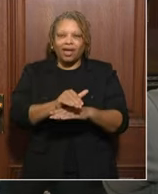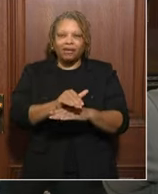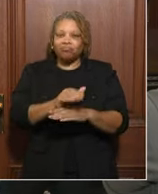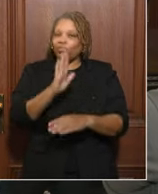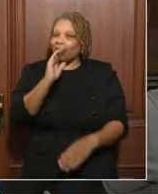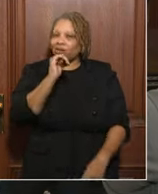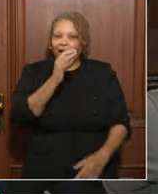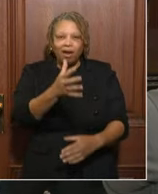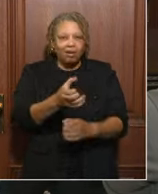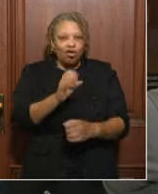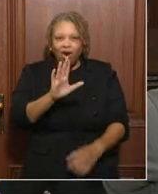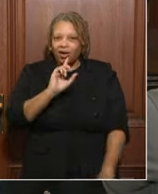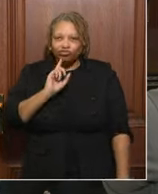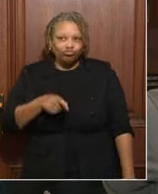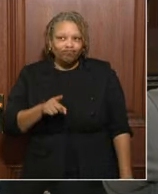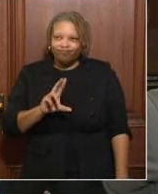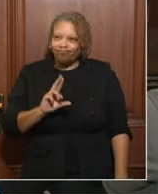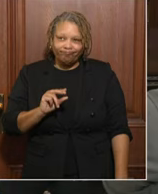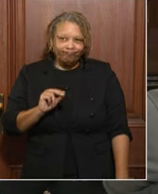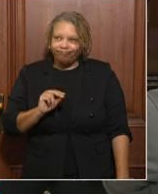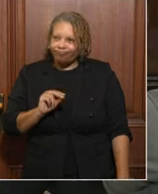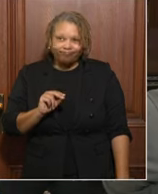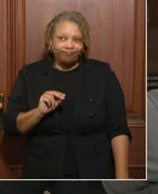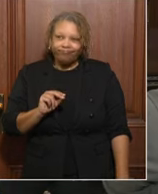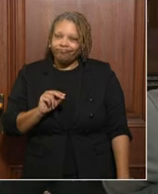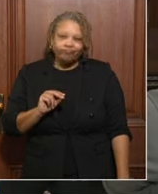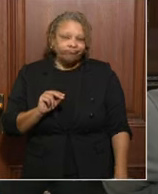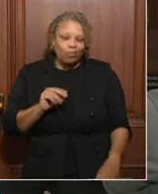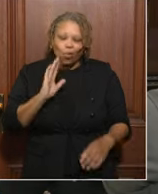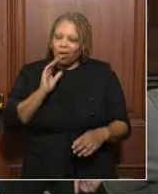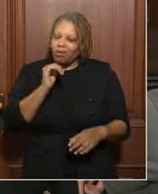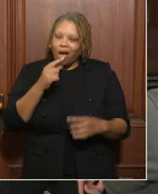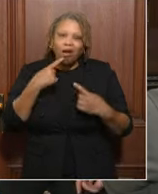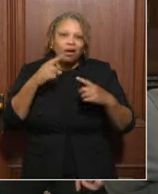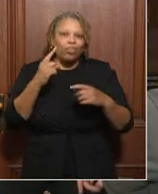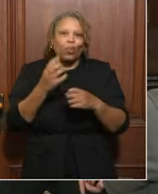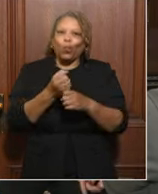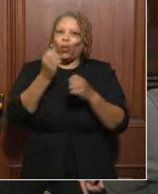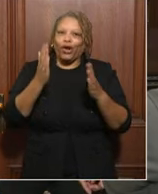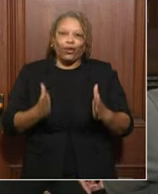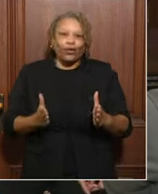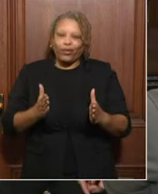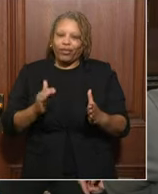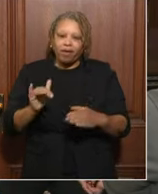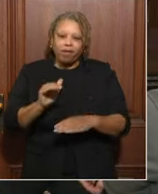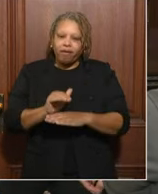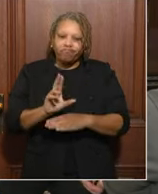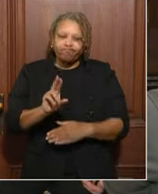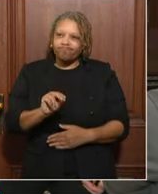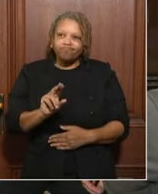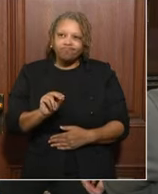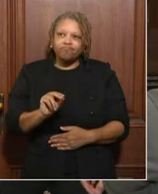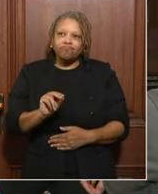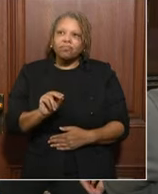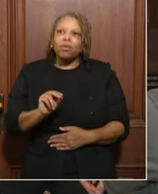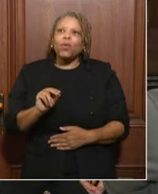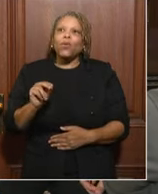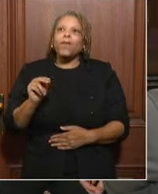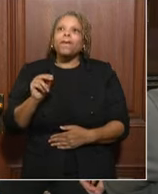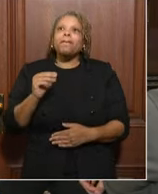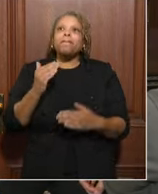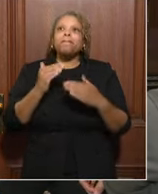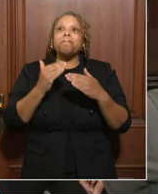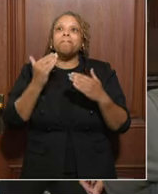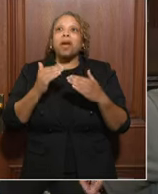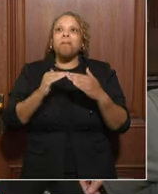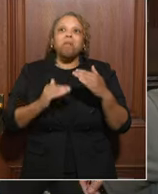nobody thinks we're going to have a winner declared. Now, you could have a landslide and Kamala Harris is